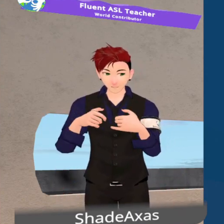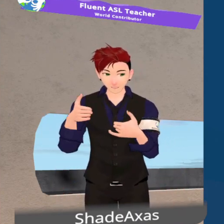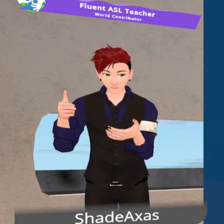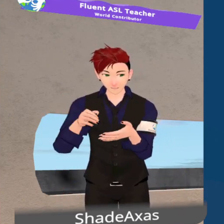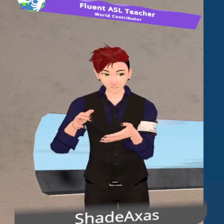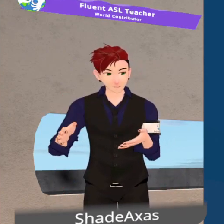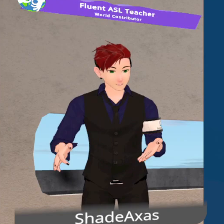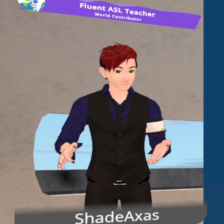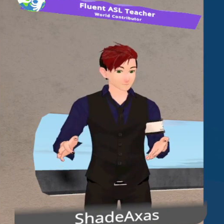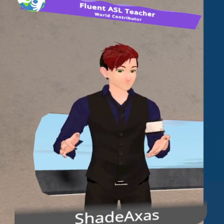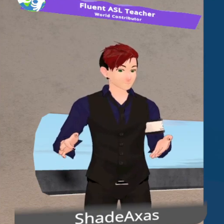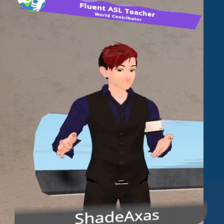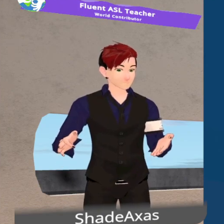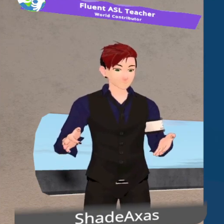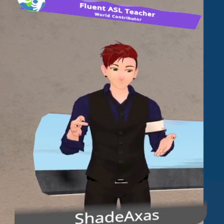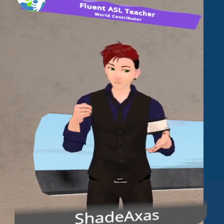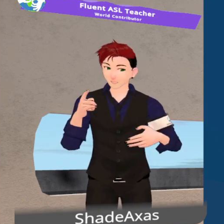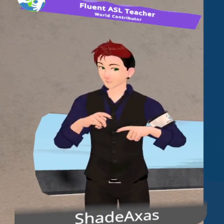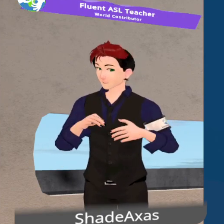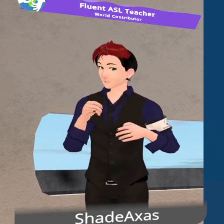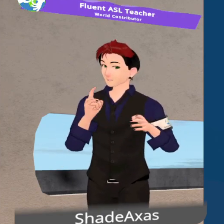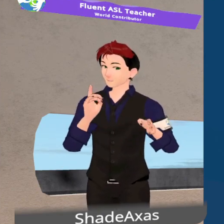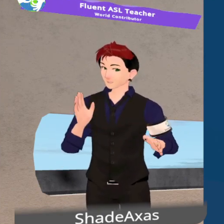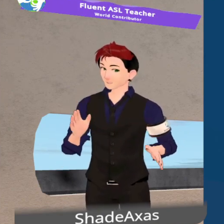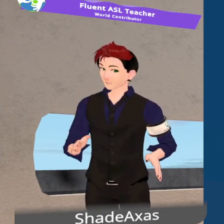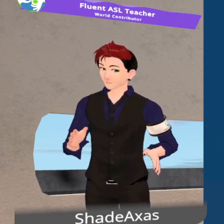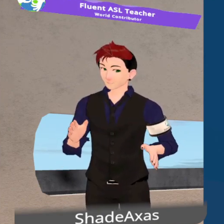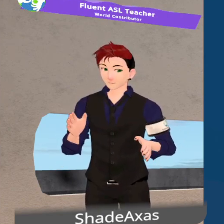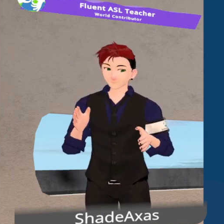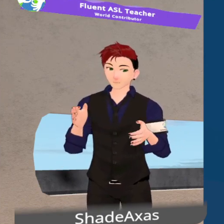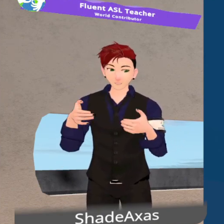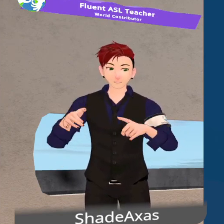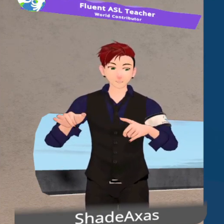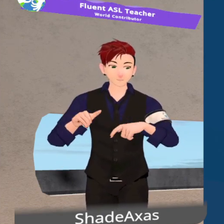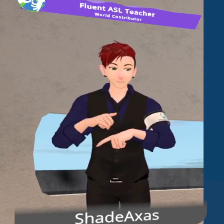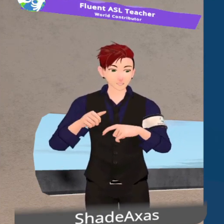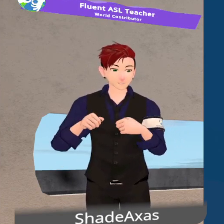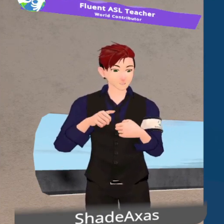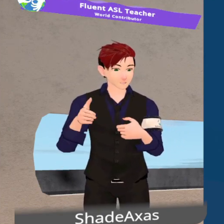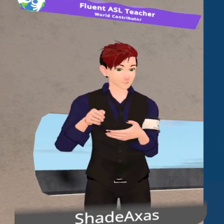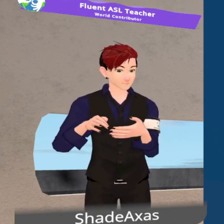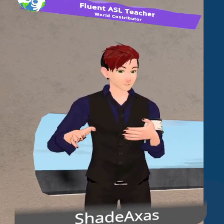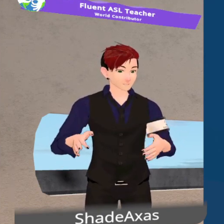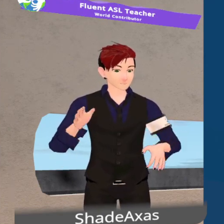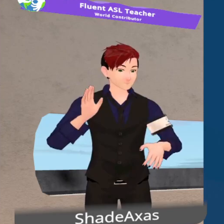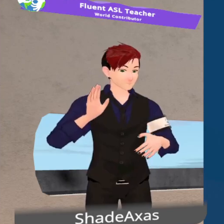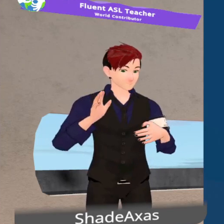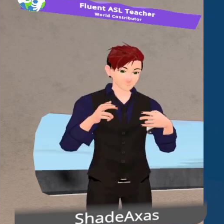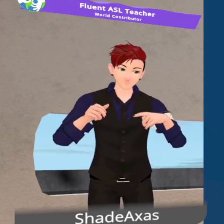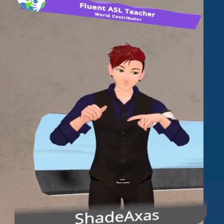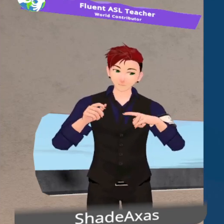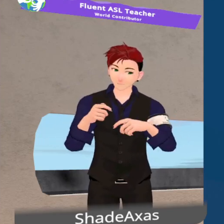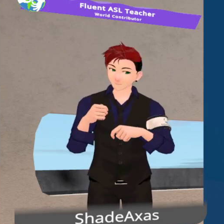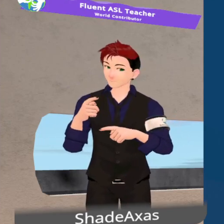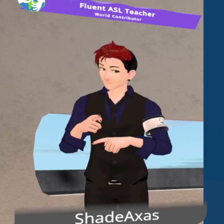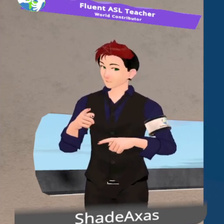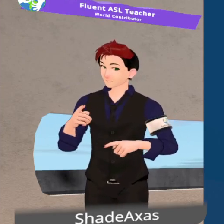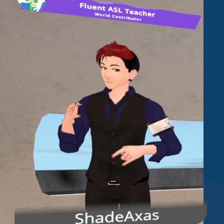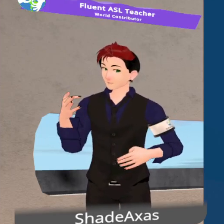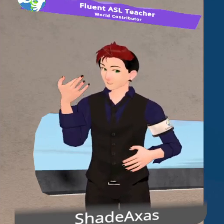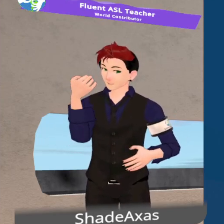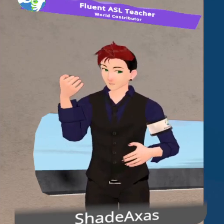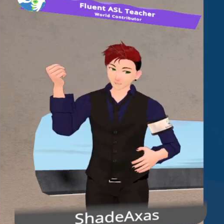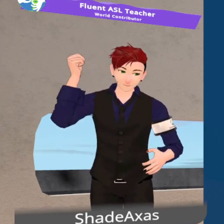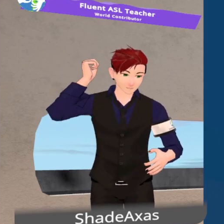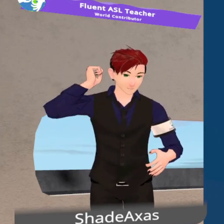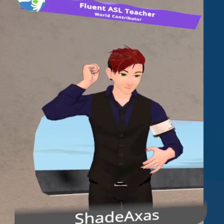Also, sign with other students. Like, if you can't find a deaf person, you can still practice with other students. Just make